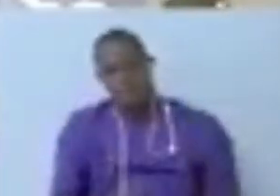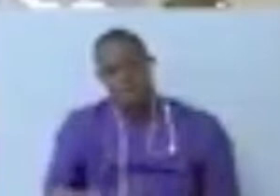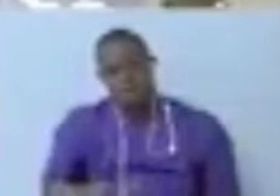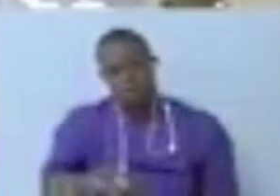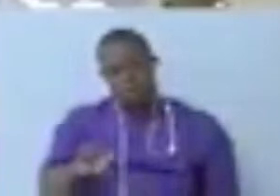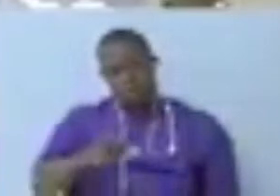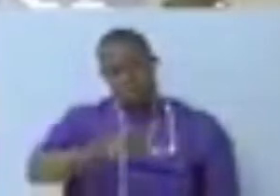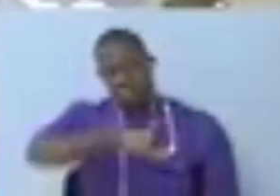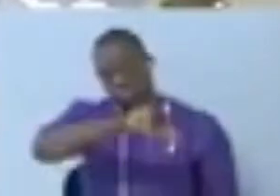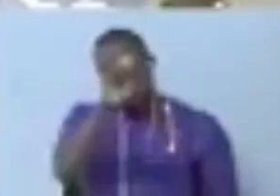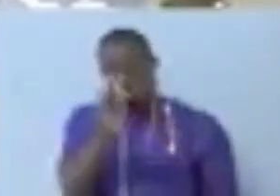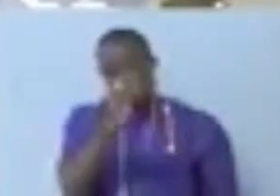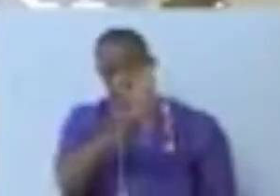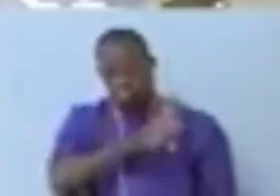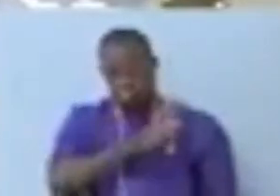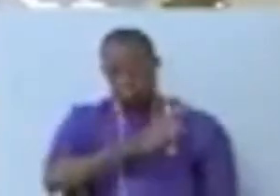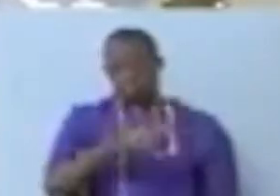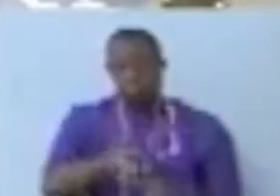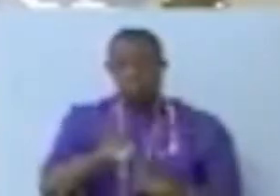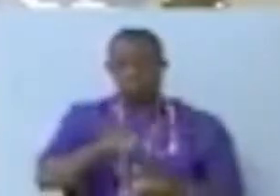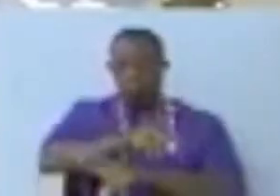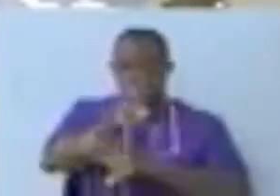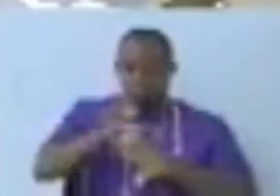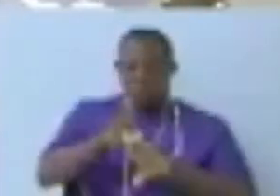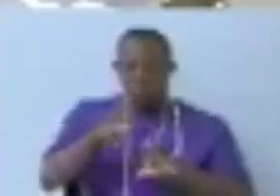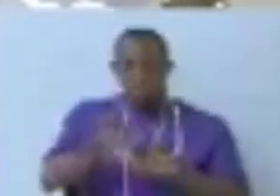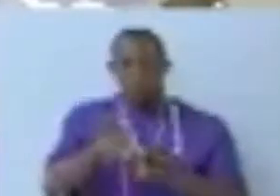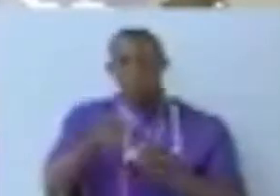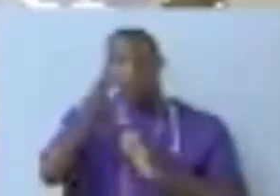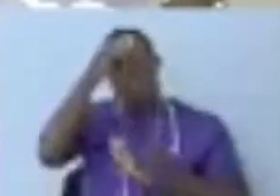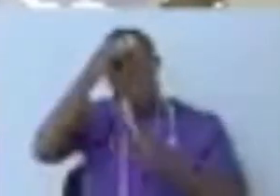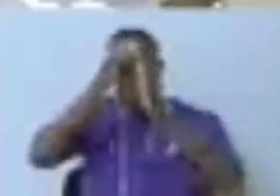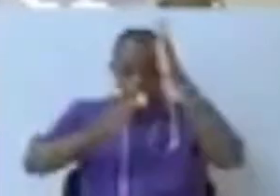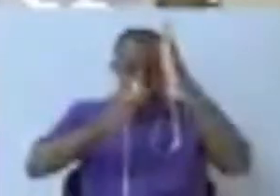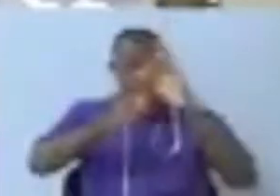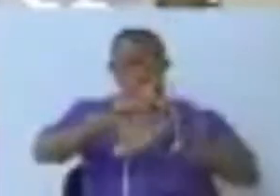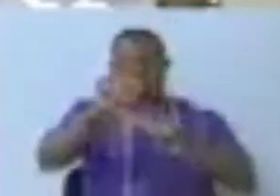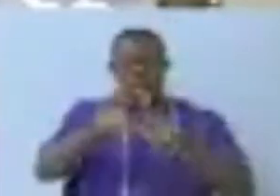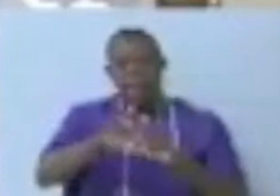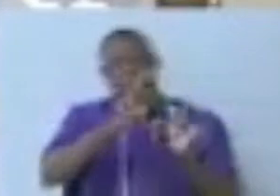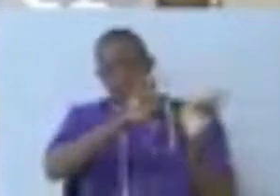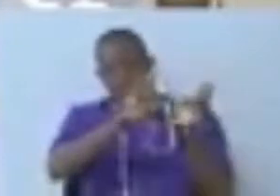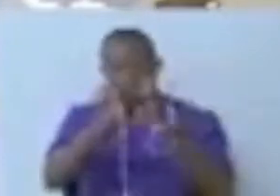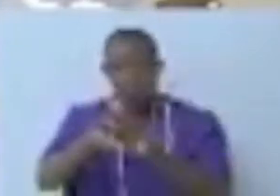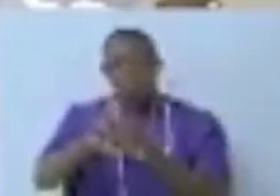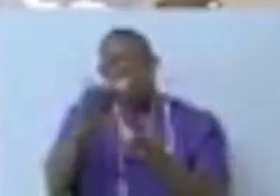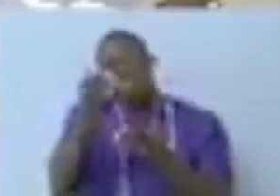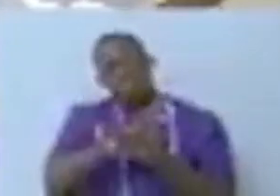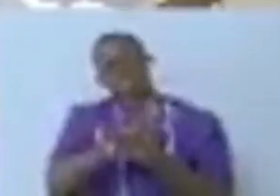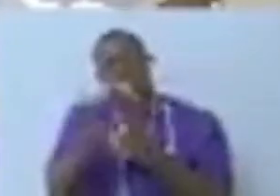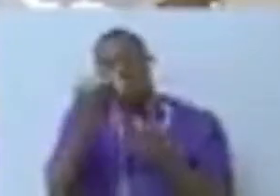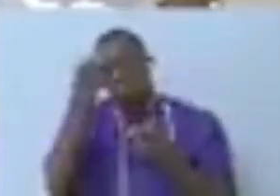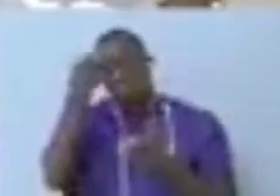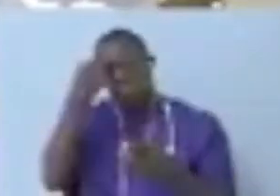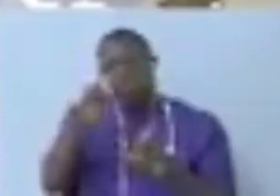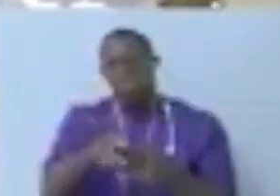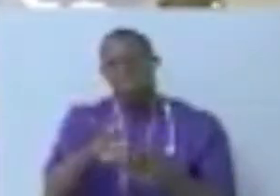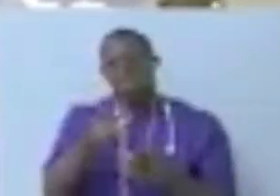and was also at the military firing range in Birkama, where the dead bodies were counted before being taken for disposal.